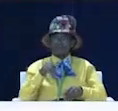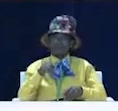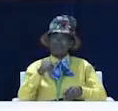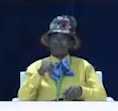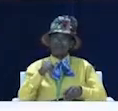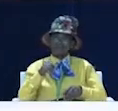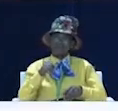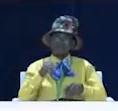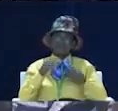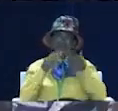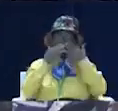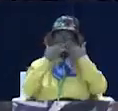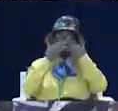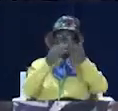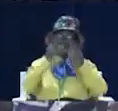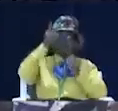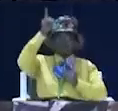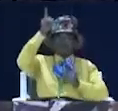Thank you, Father.